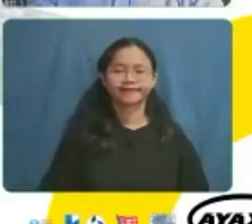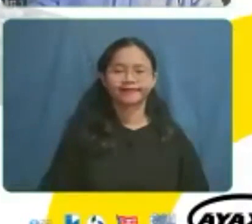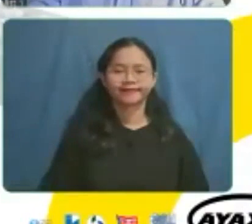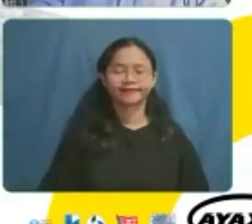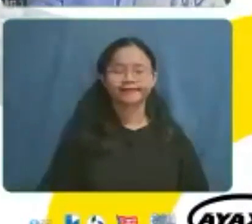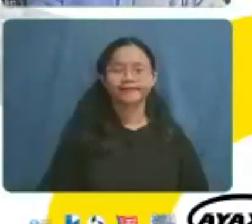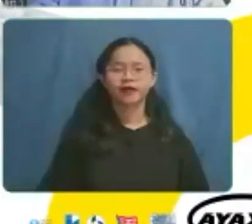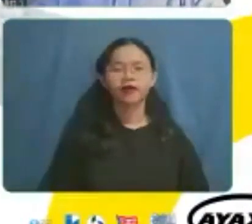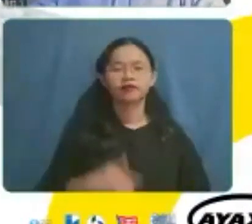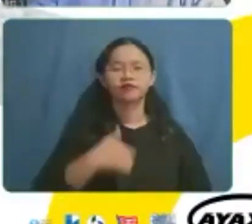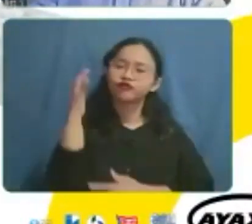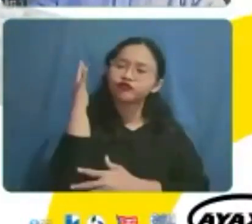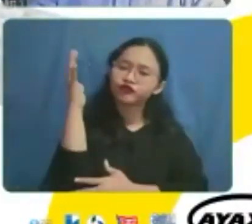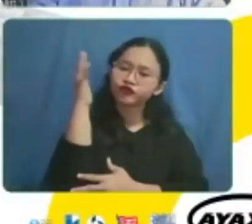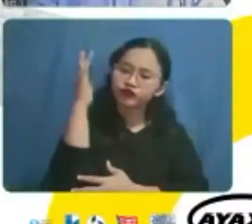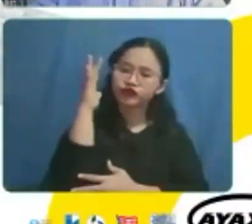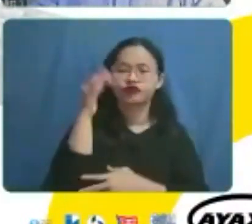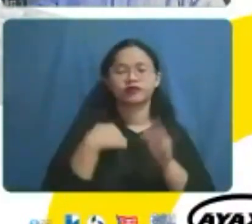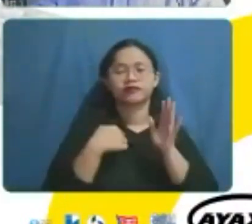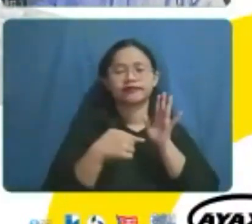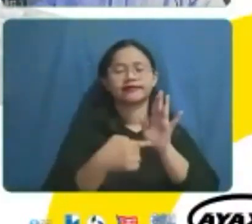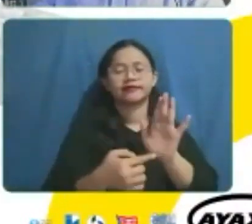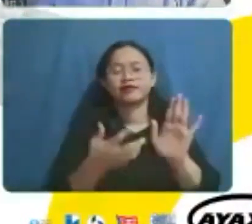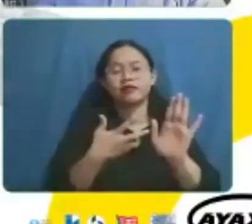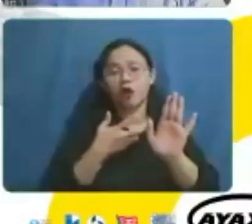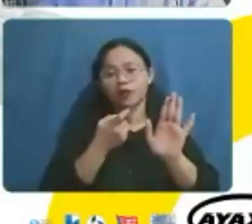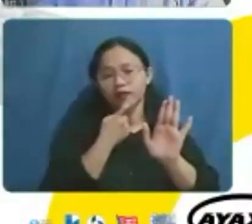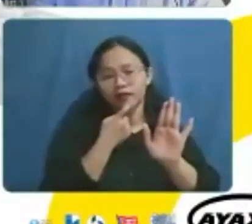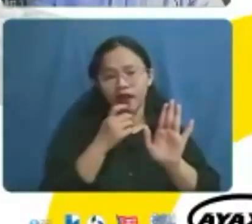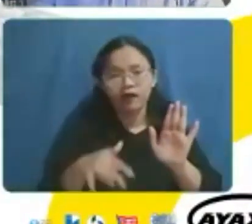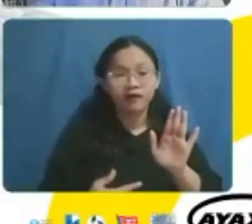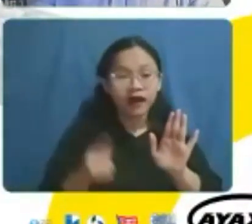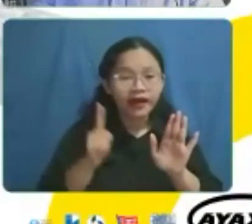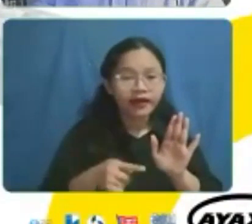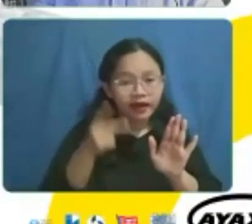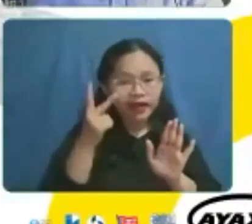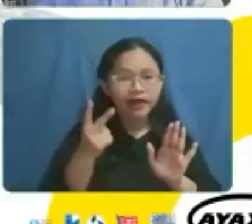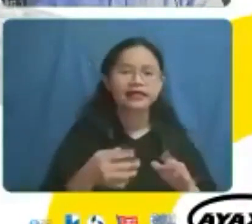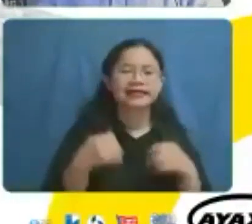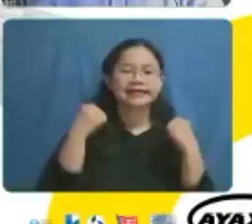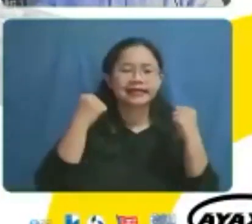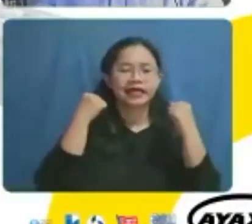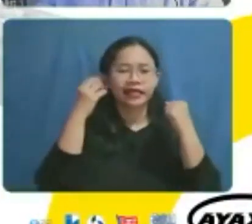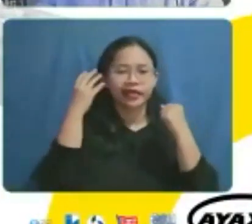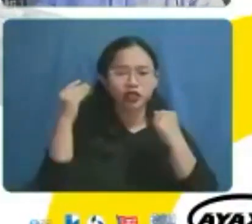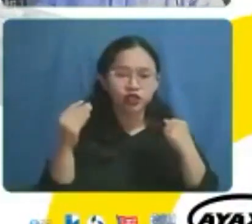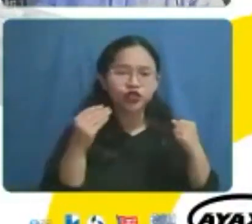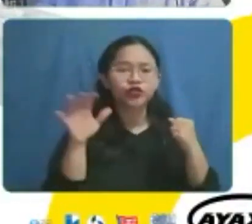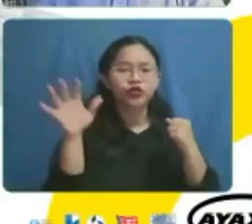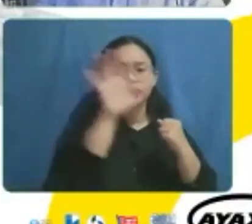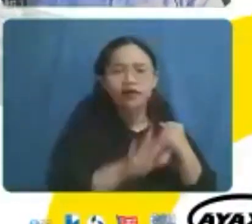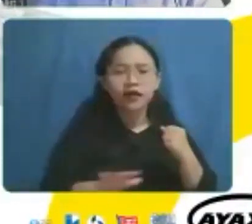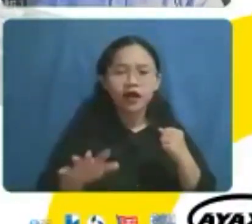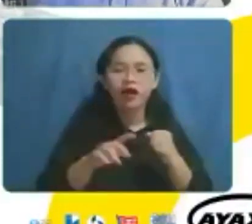please. In my presentation, I've been asked to talk about